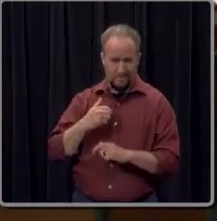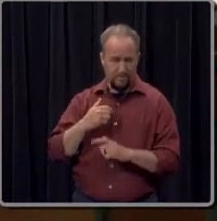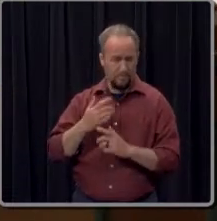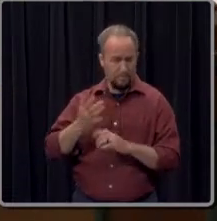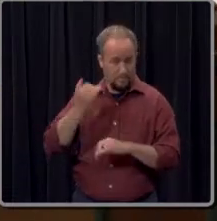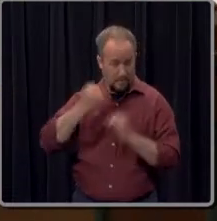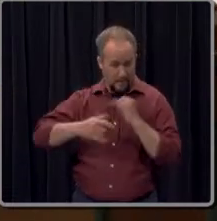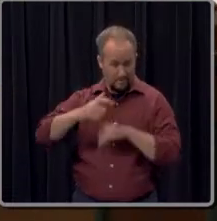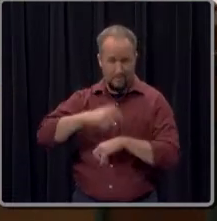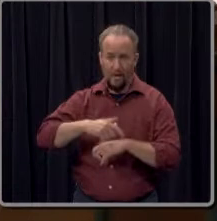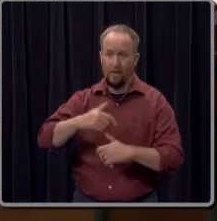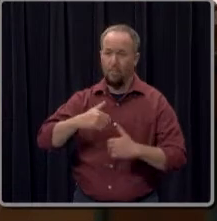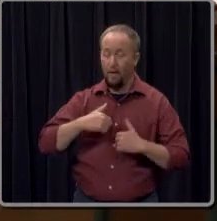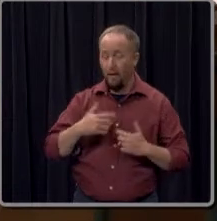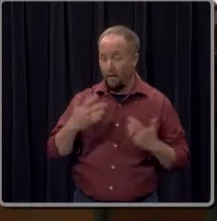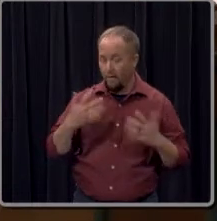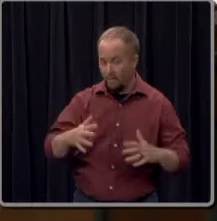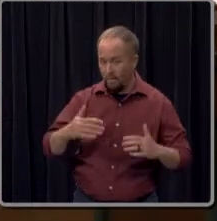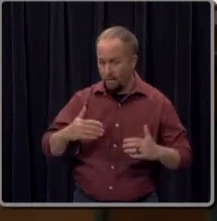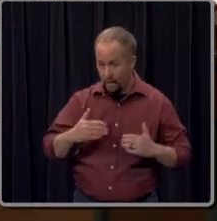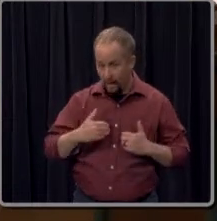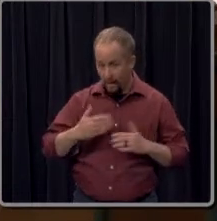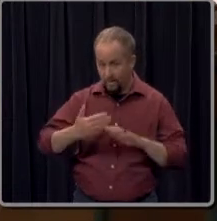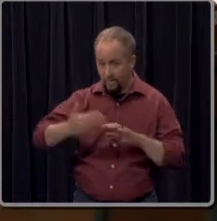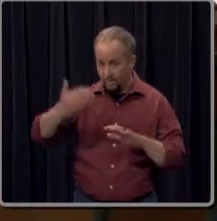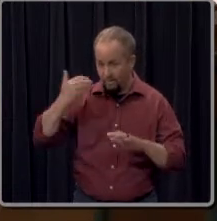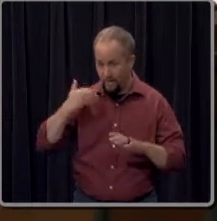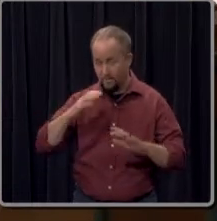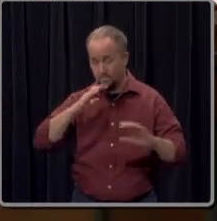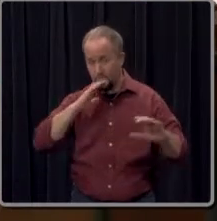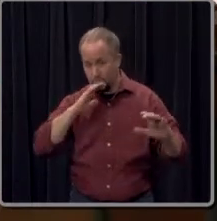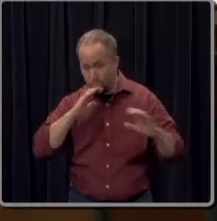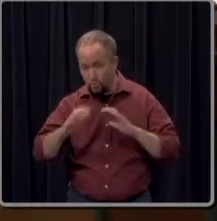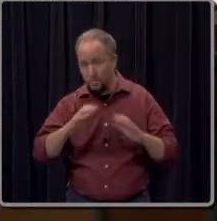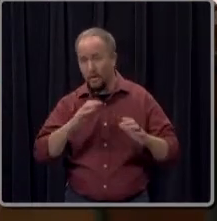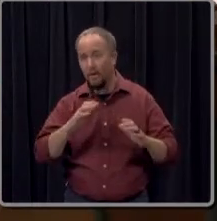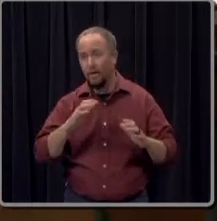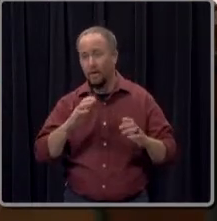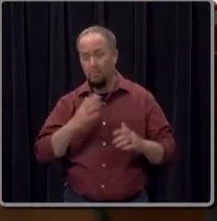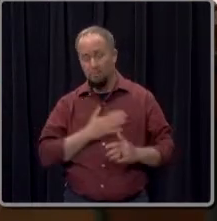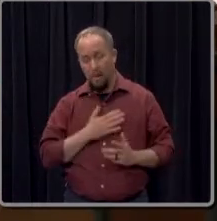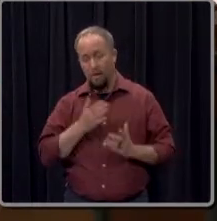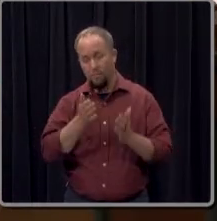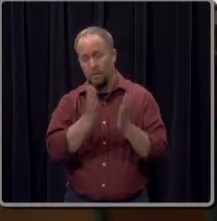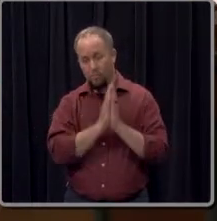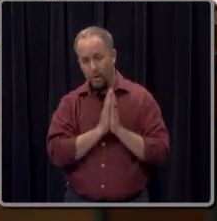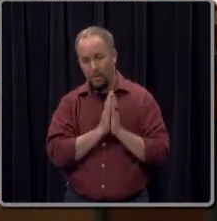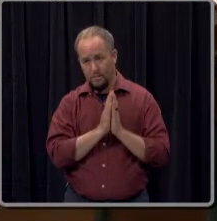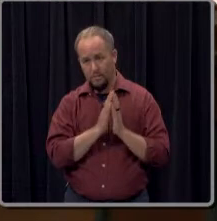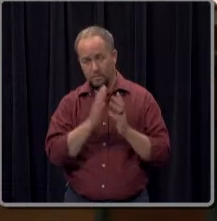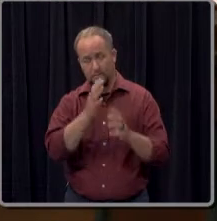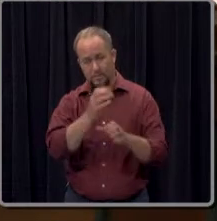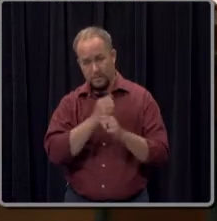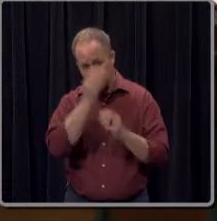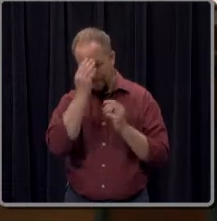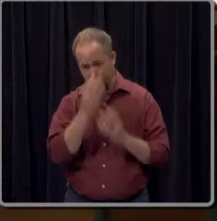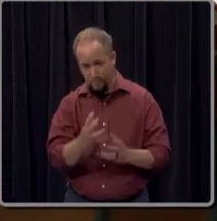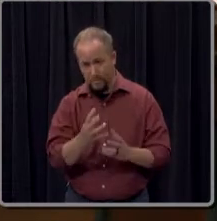time, I had in advance communicated my request to get